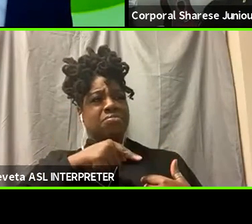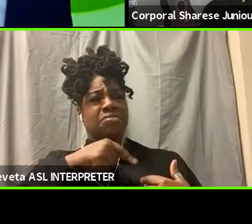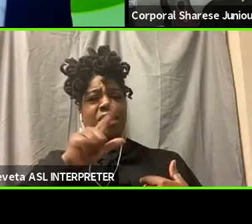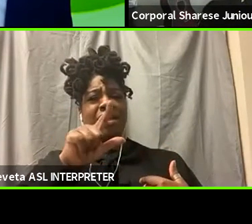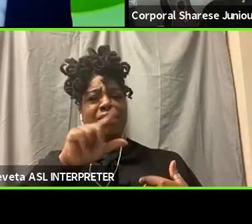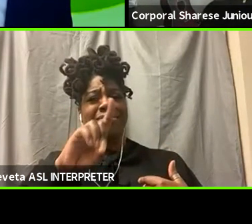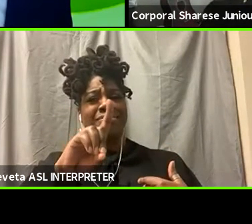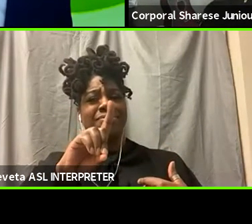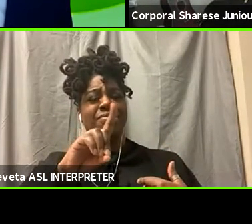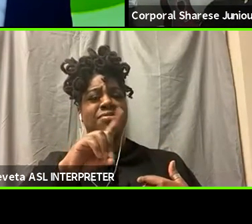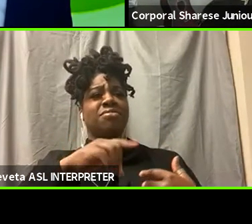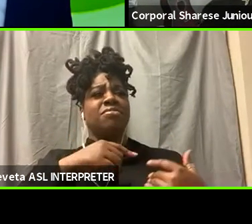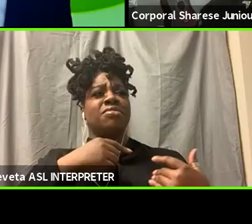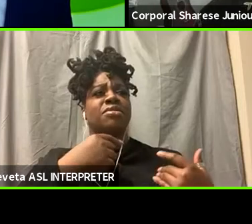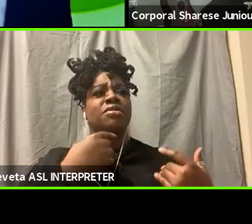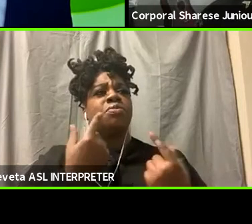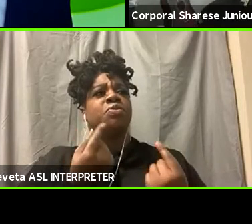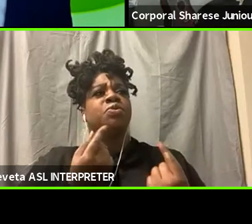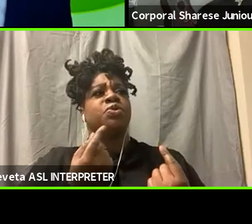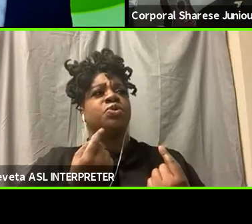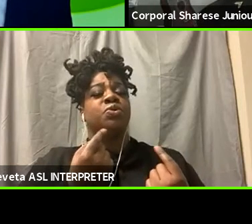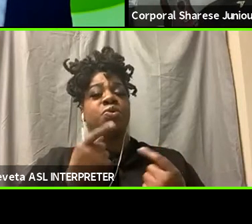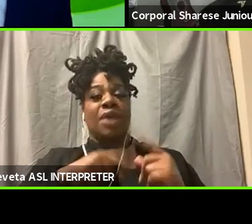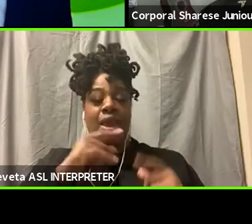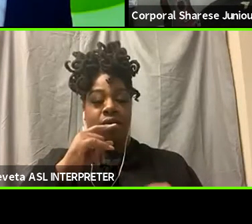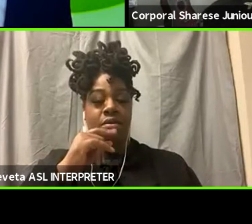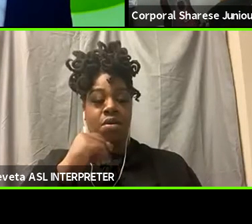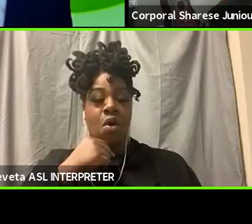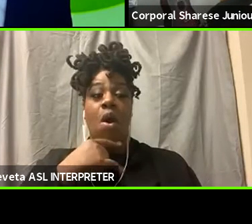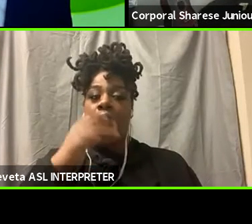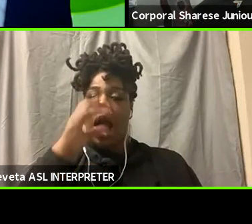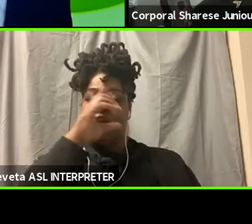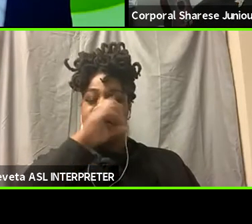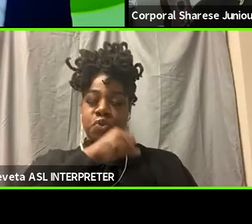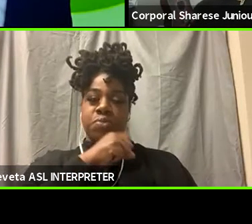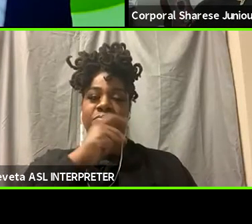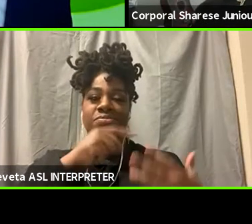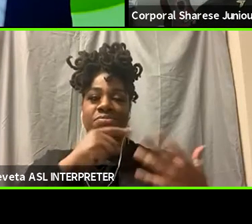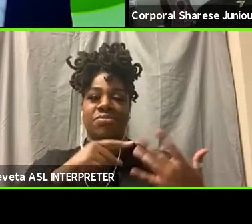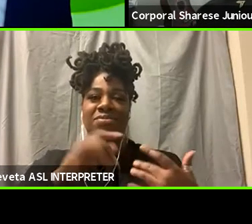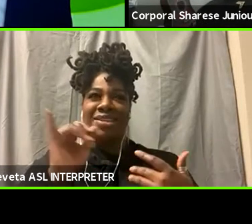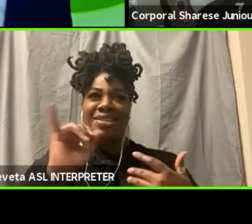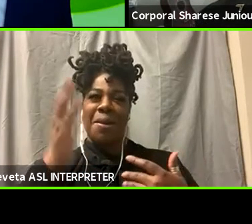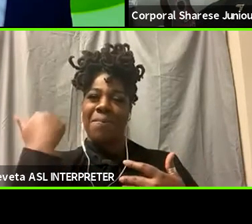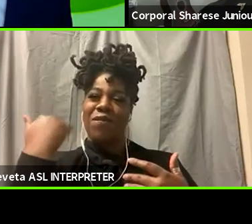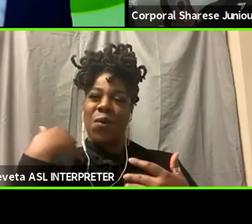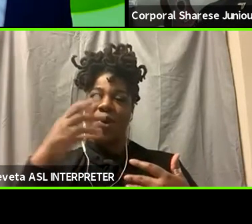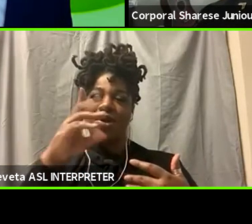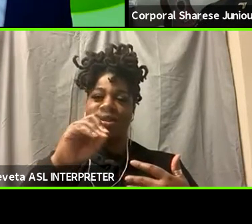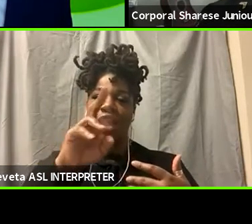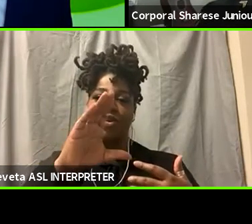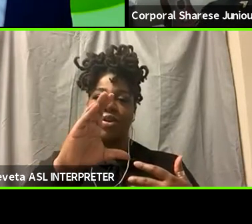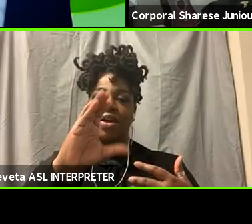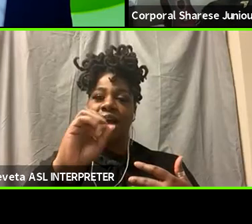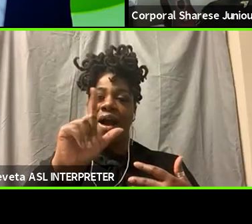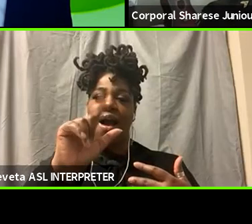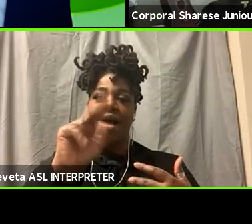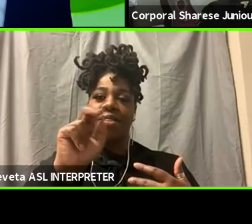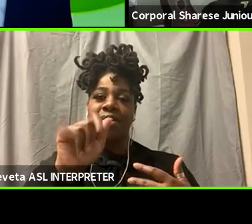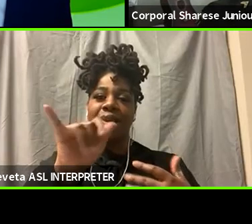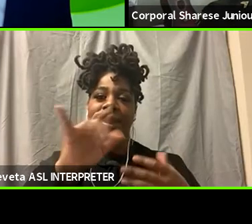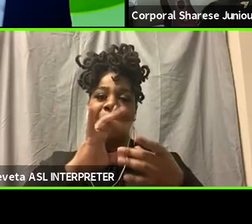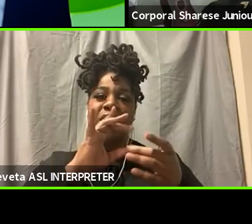they need to do? And it can't be an assumption, right? Like Dr. Connolly said earlier, you know, if the student